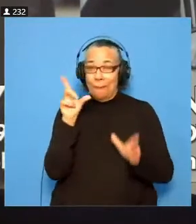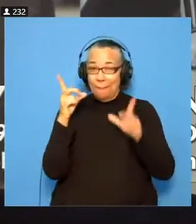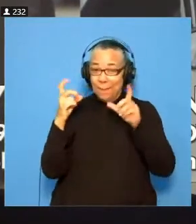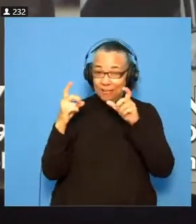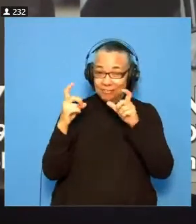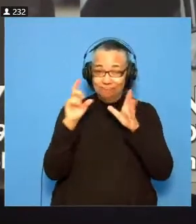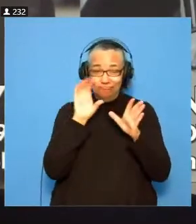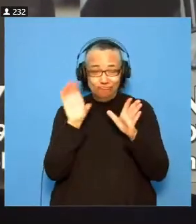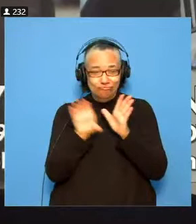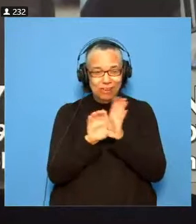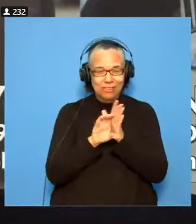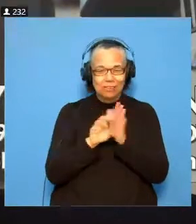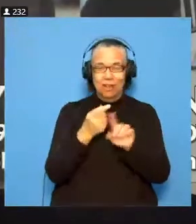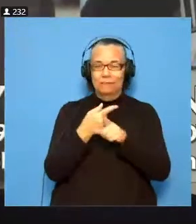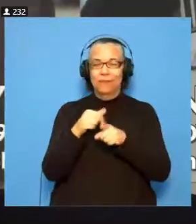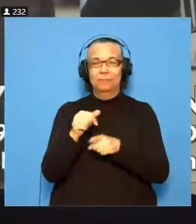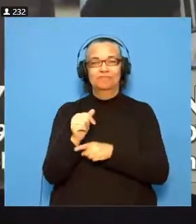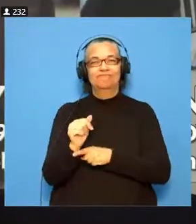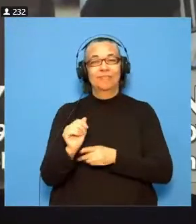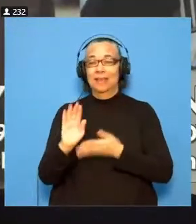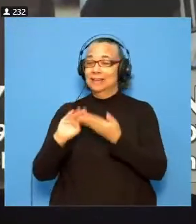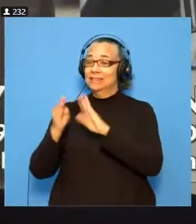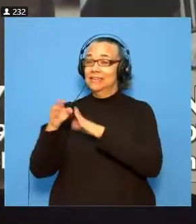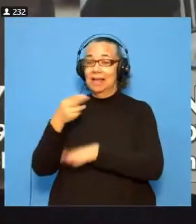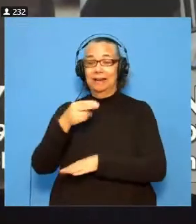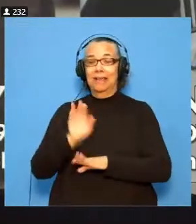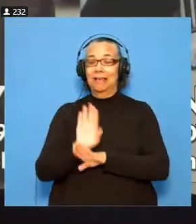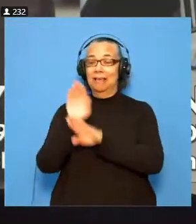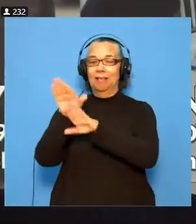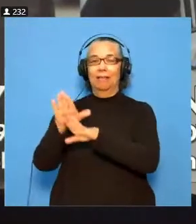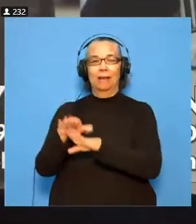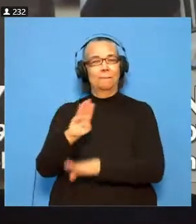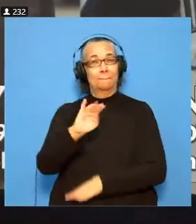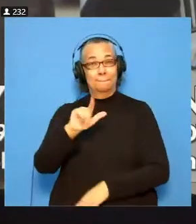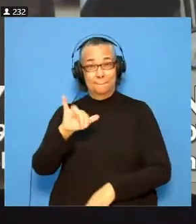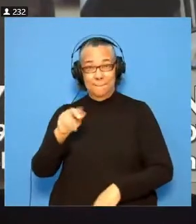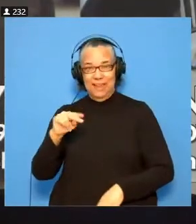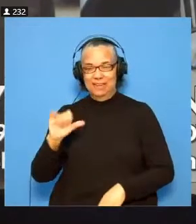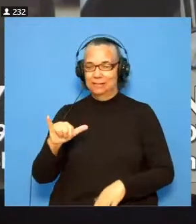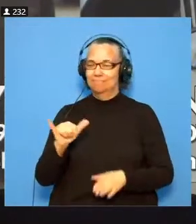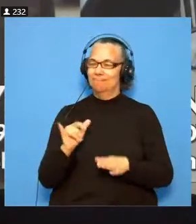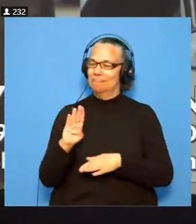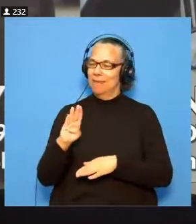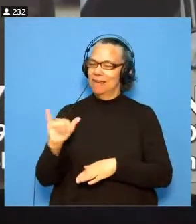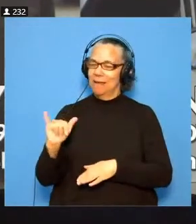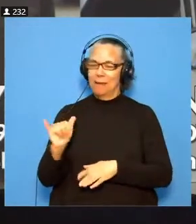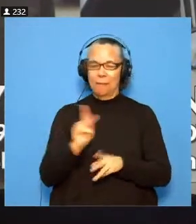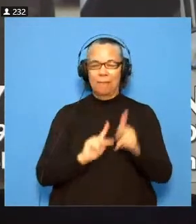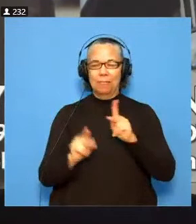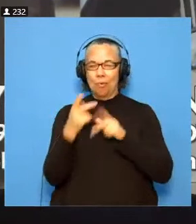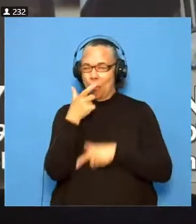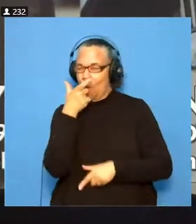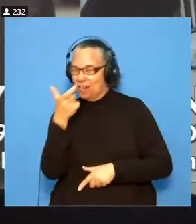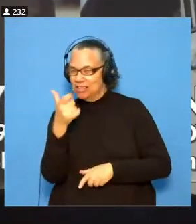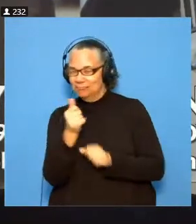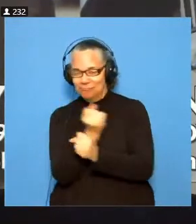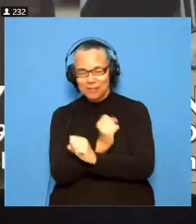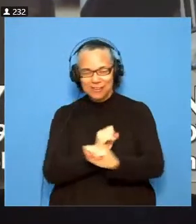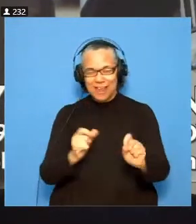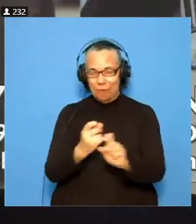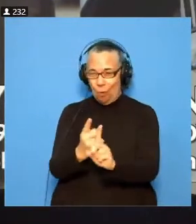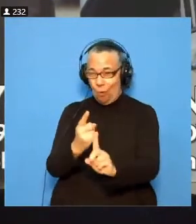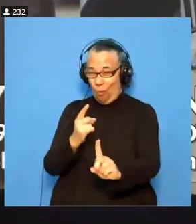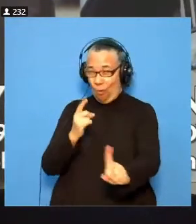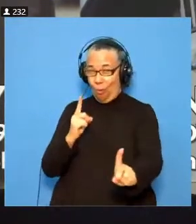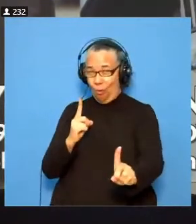Town Hill and Bailey's Bay of residents enjoying the performances from a safe distance. At today's press conference, I'm